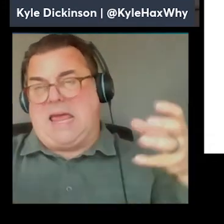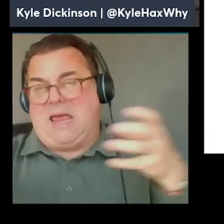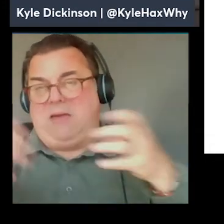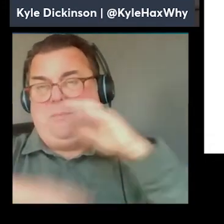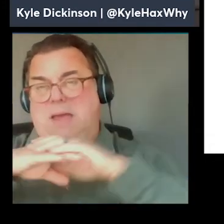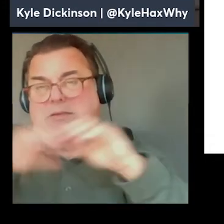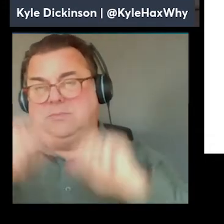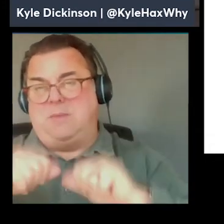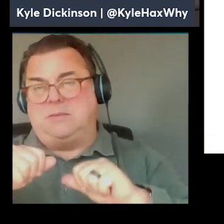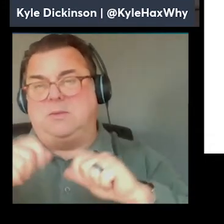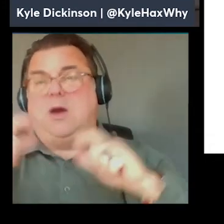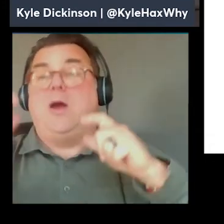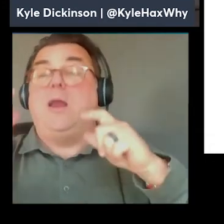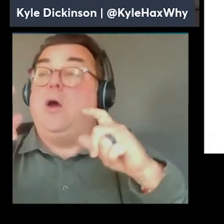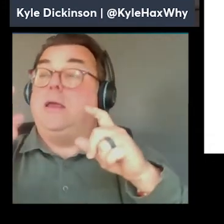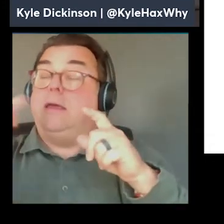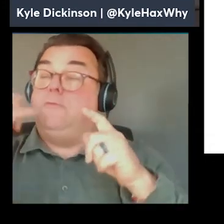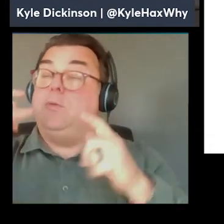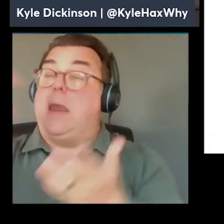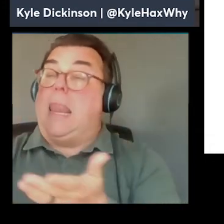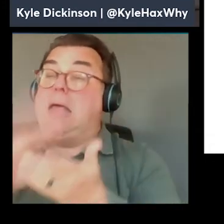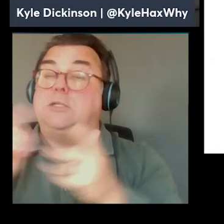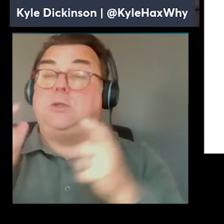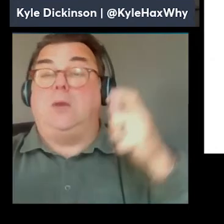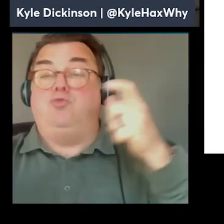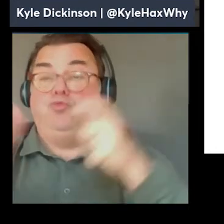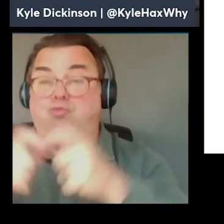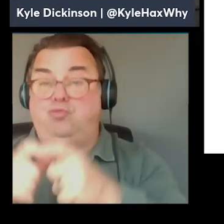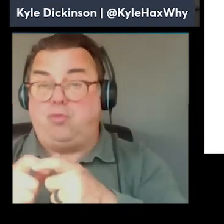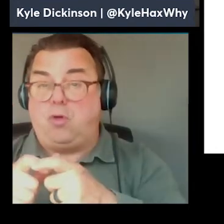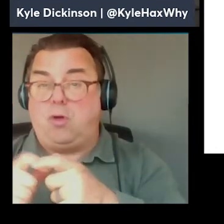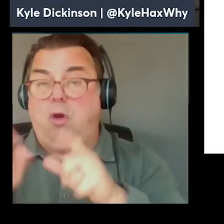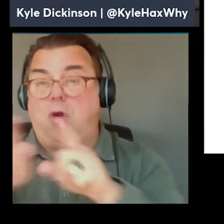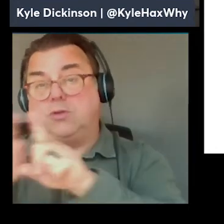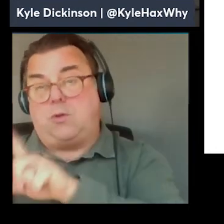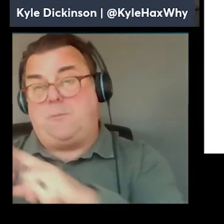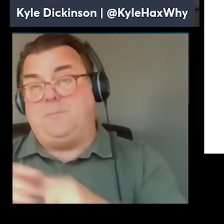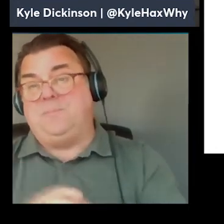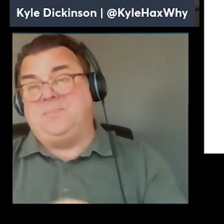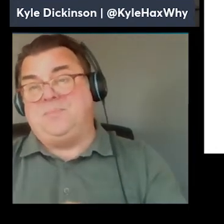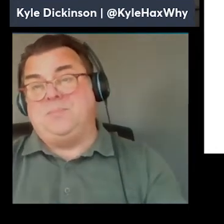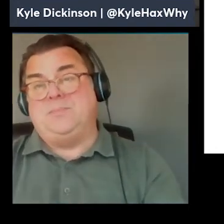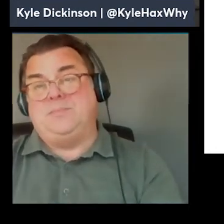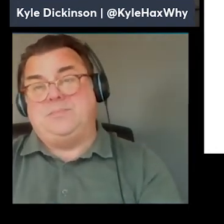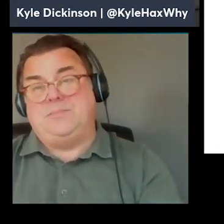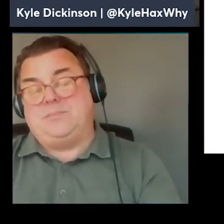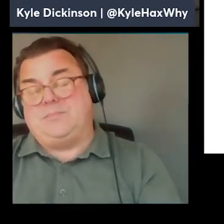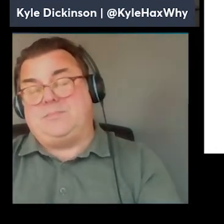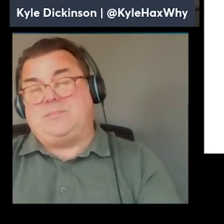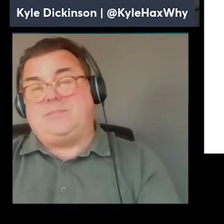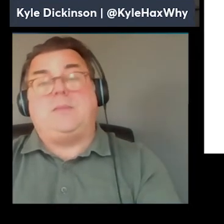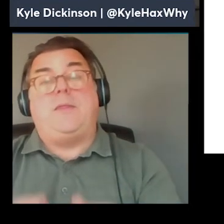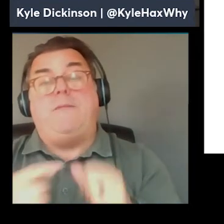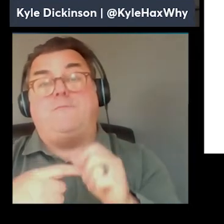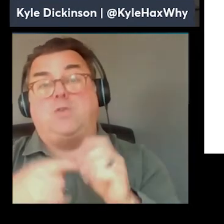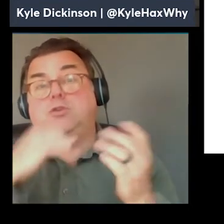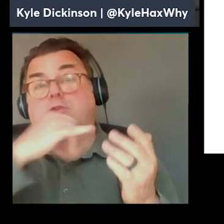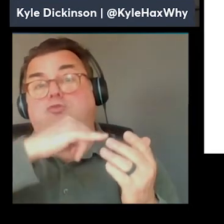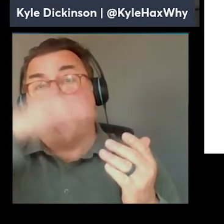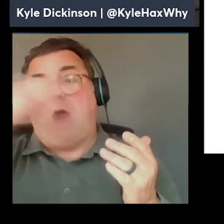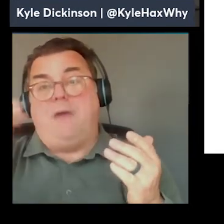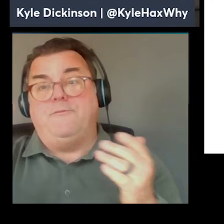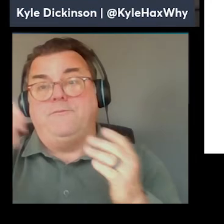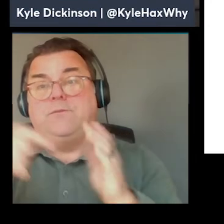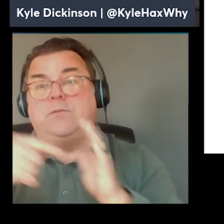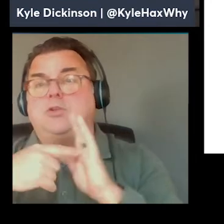scale down depending on when your scale doesn't require it. So here, this first graph is really showing the basic